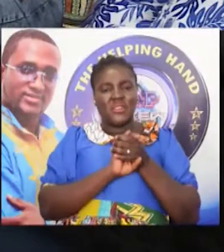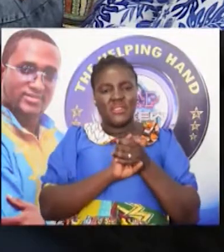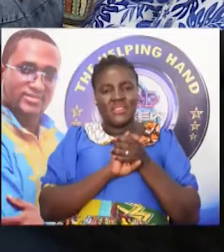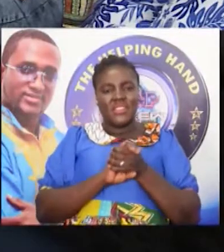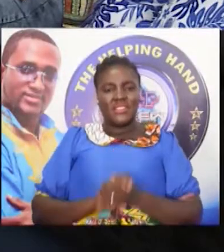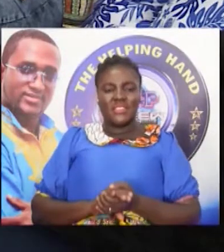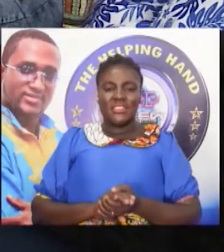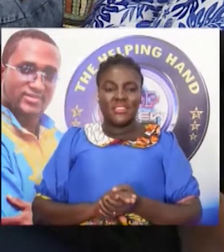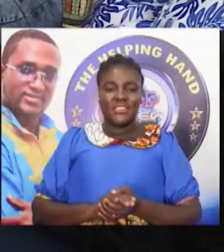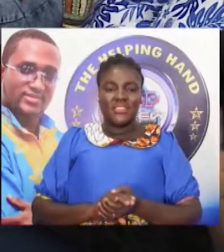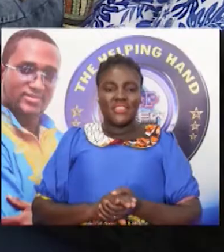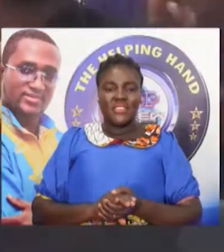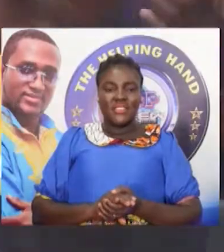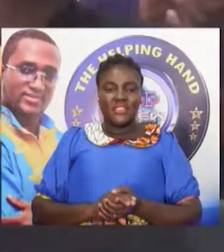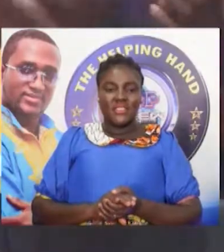Congratulations. Thanks.